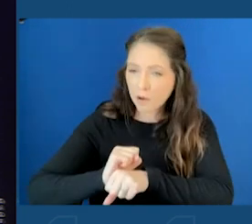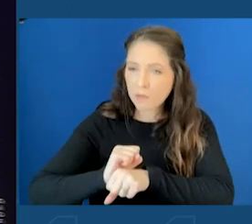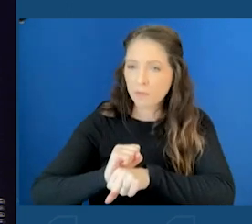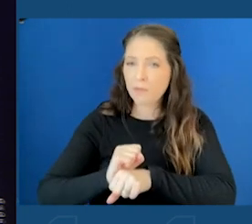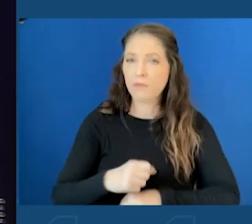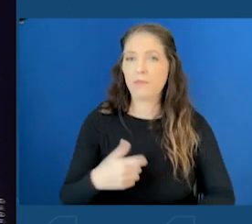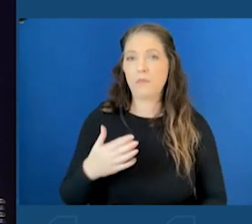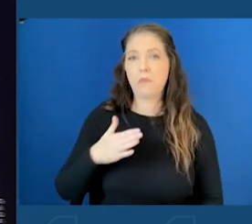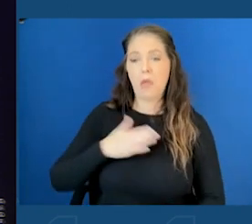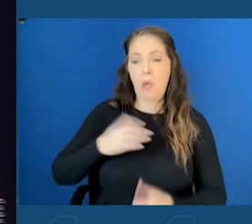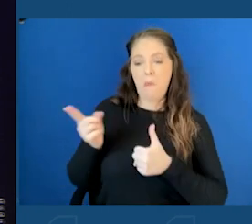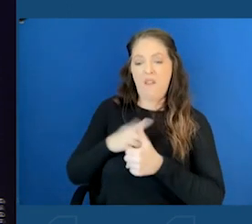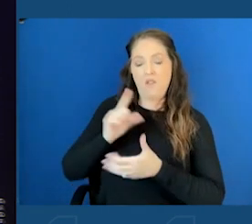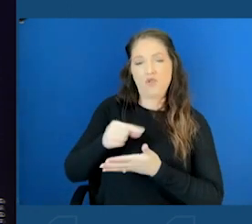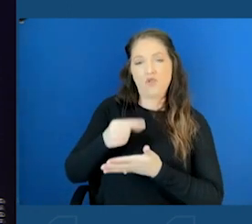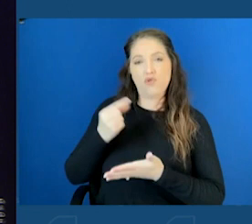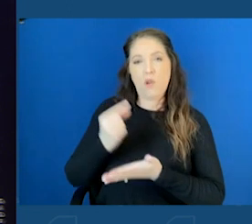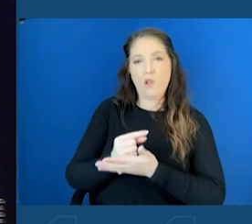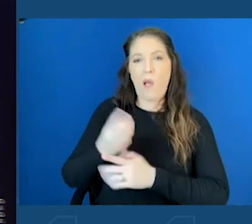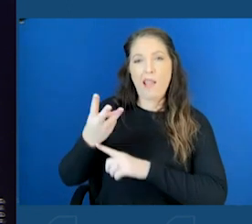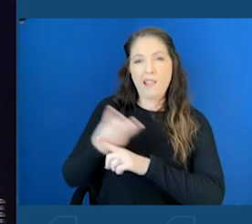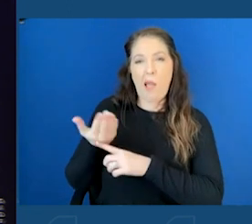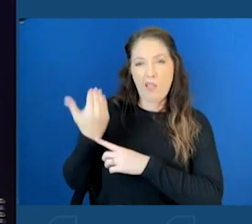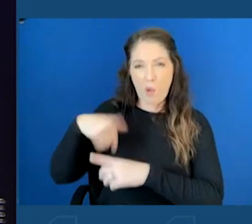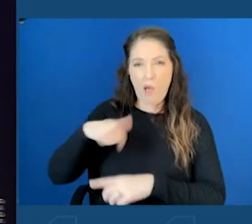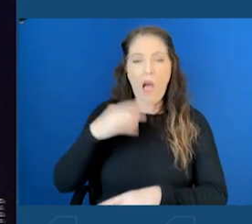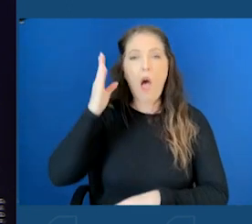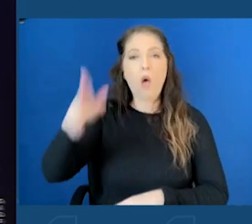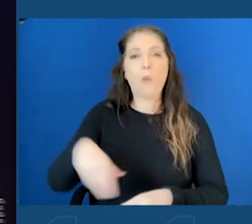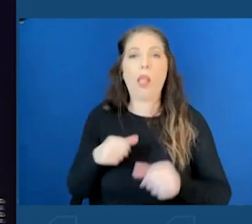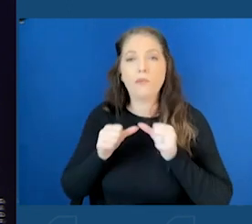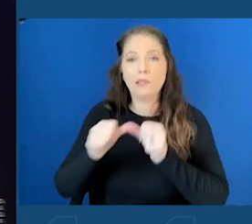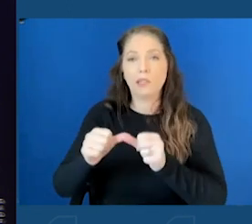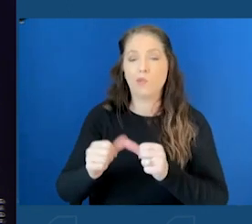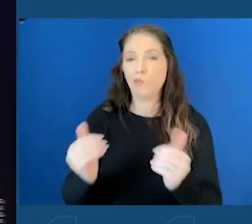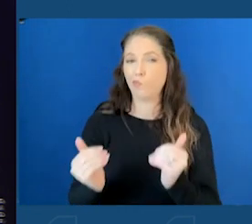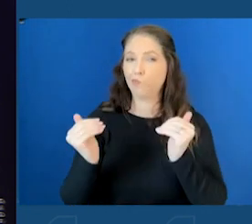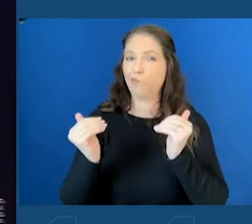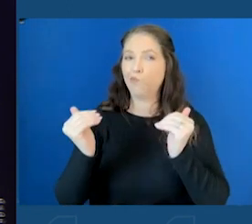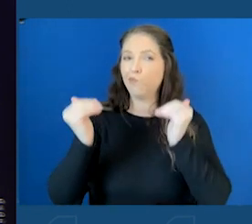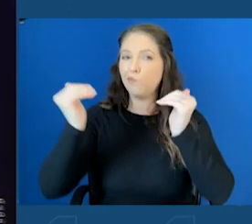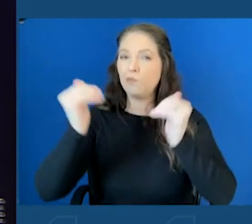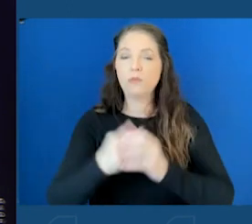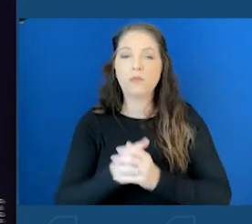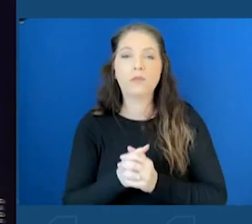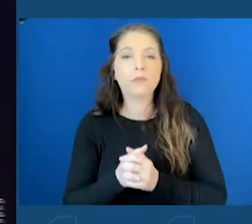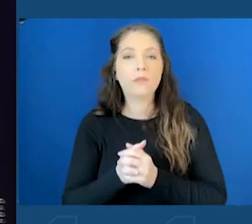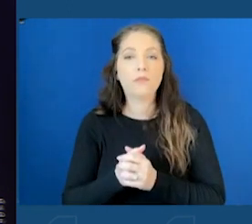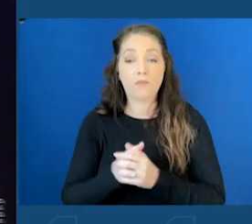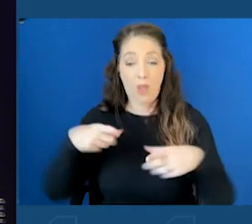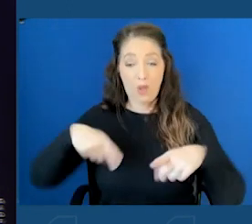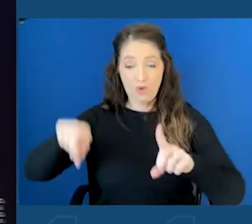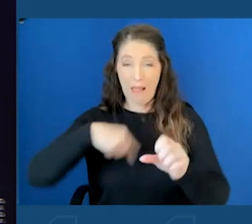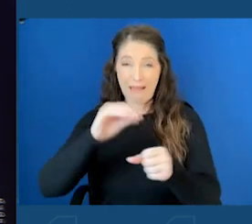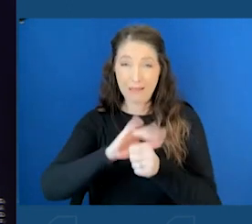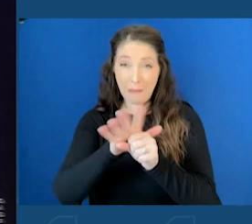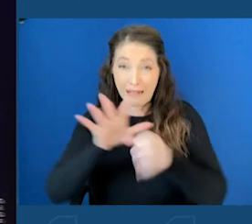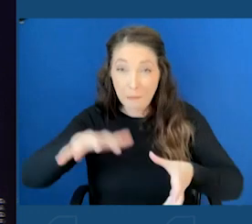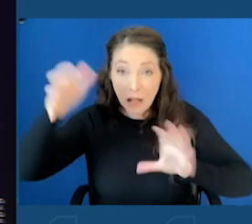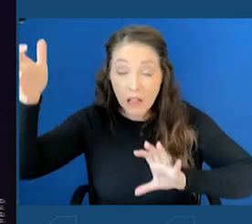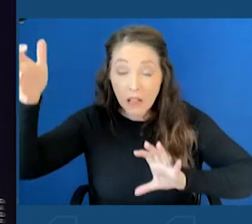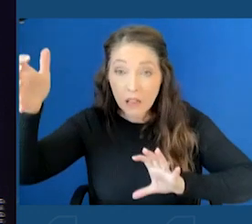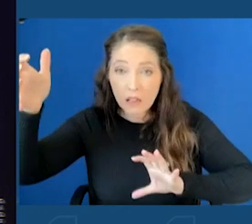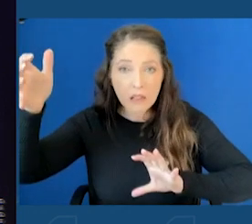first graduation 6 months ago, and I'm going to continue to up your ranks, because what I saw during this pandemic was something that we could